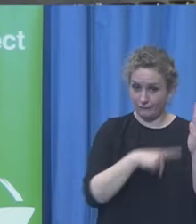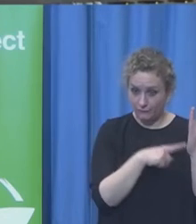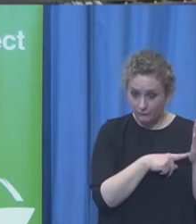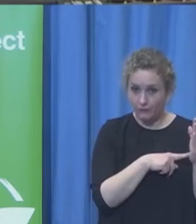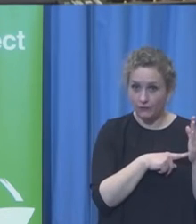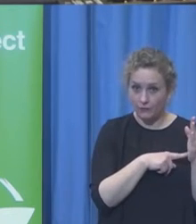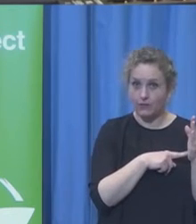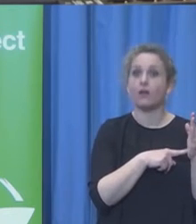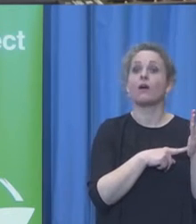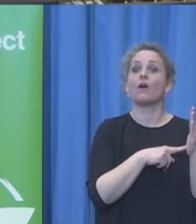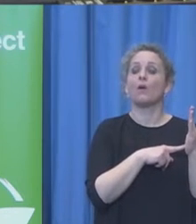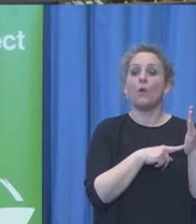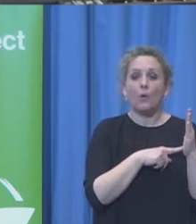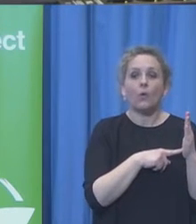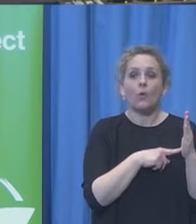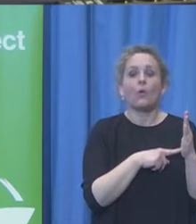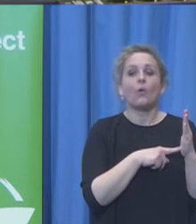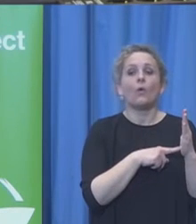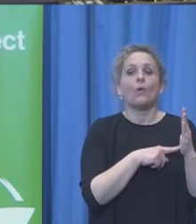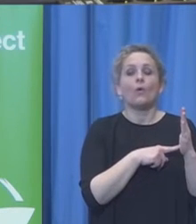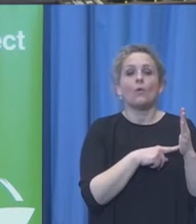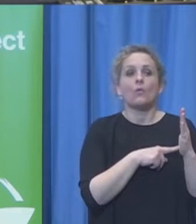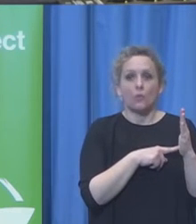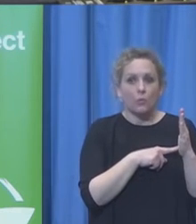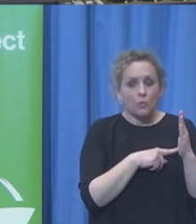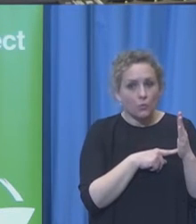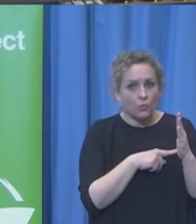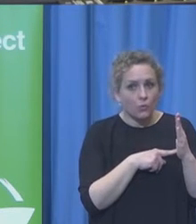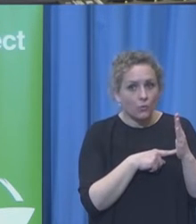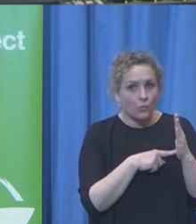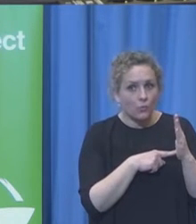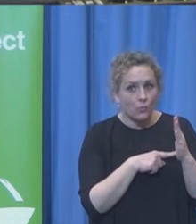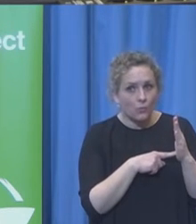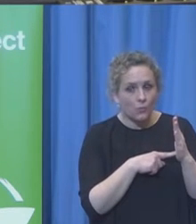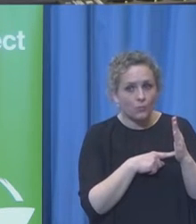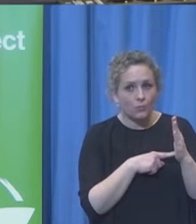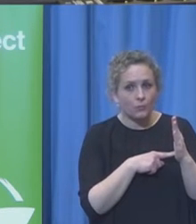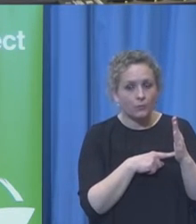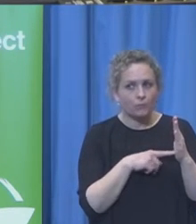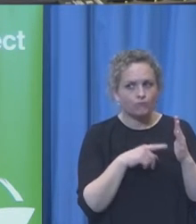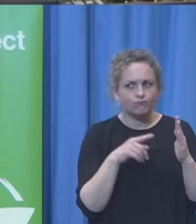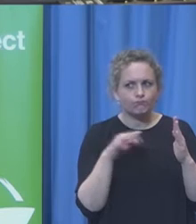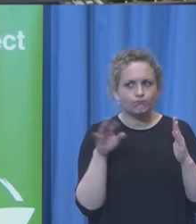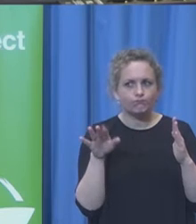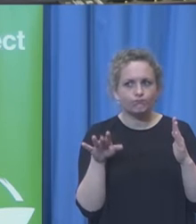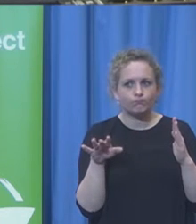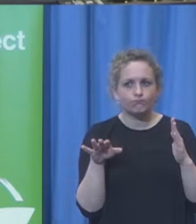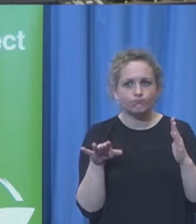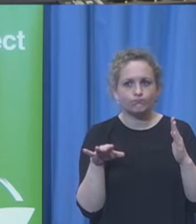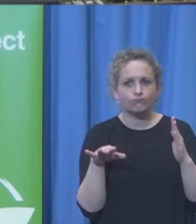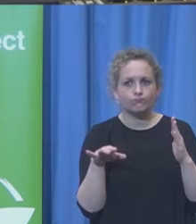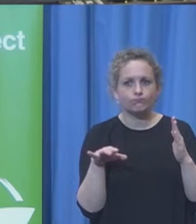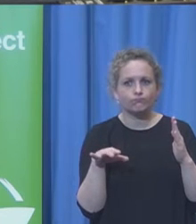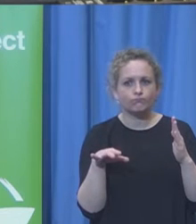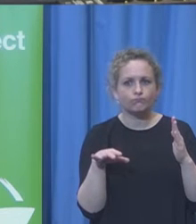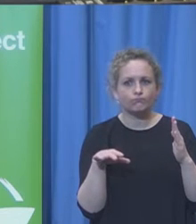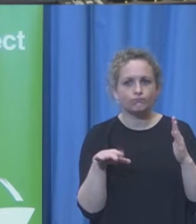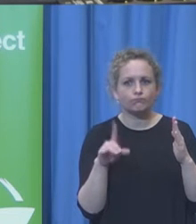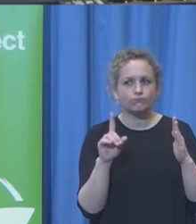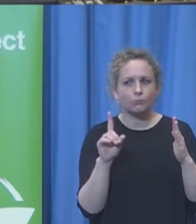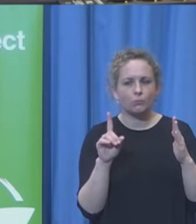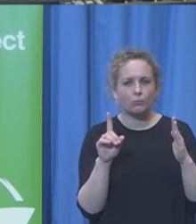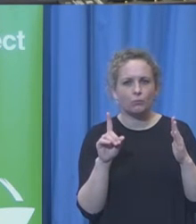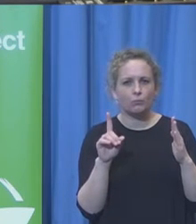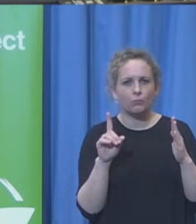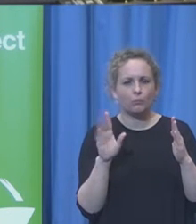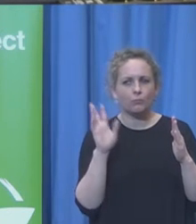some accessibility date is going or they are